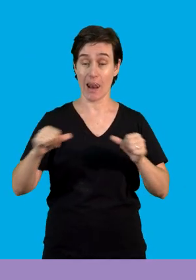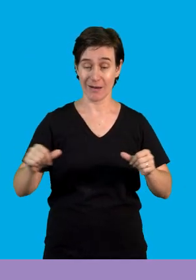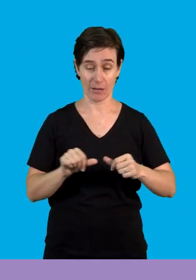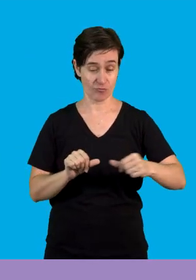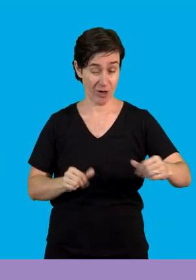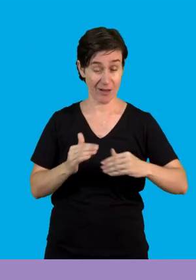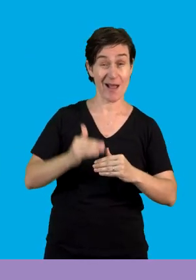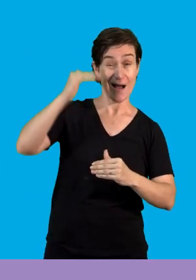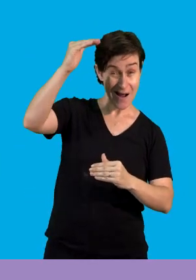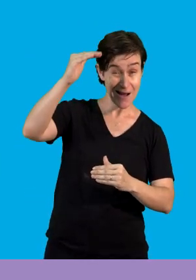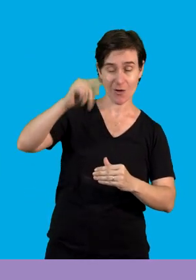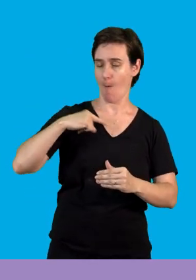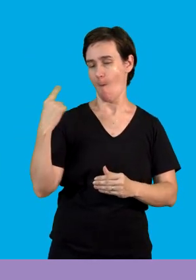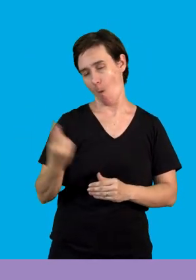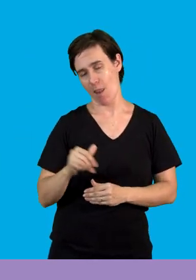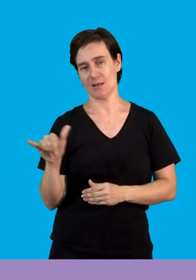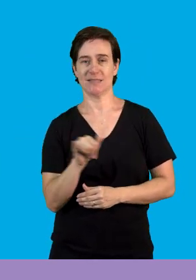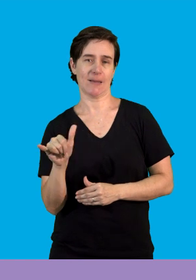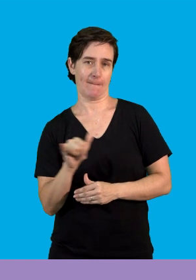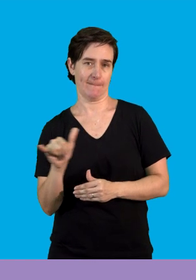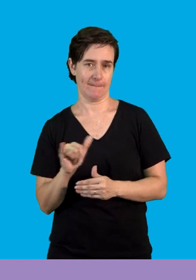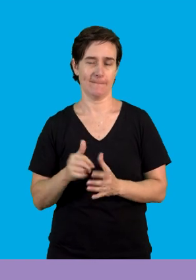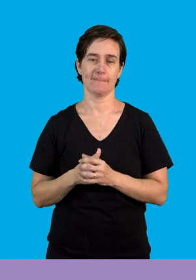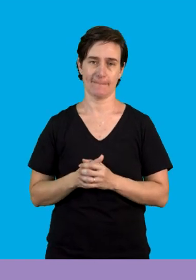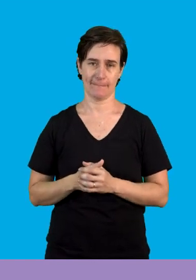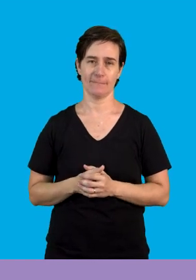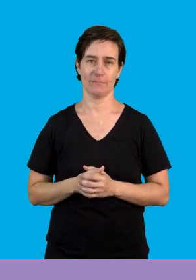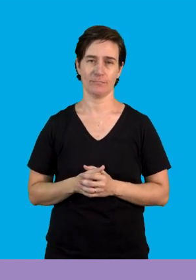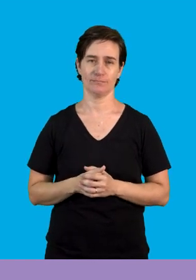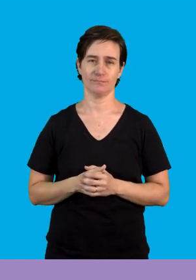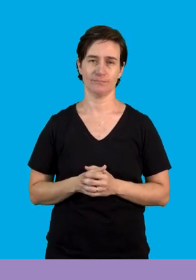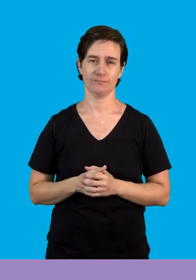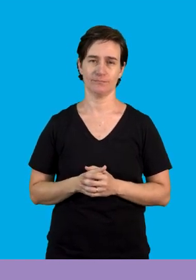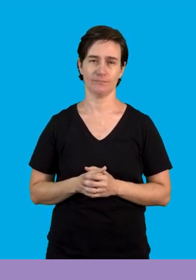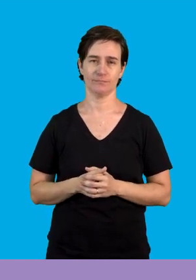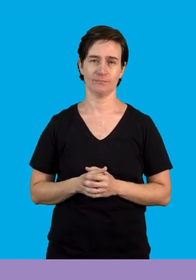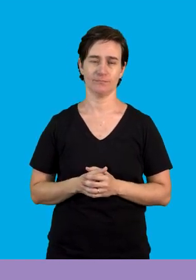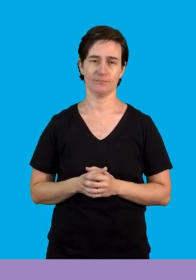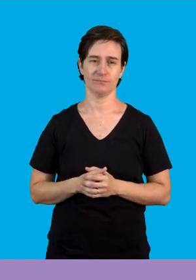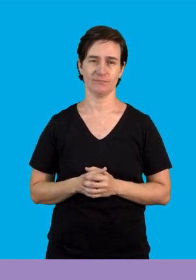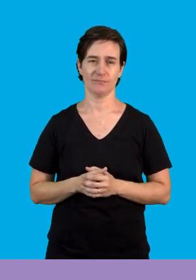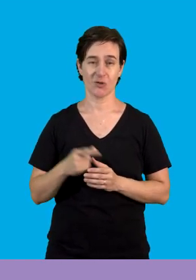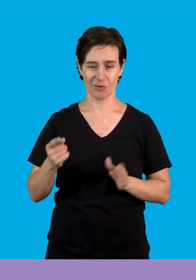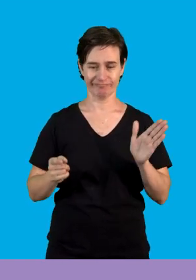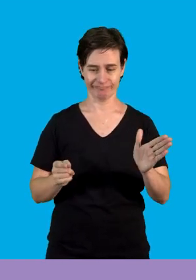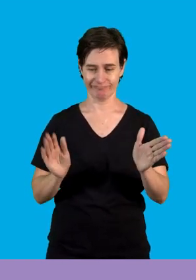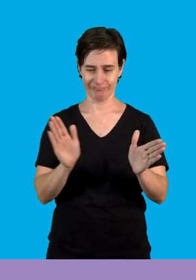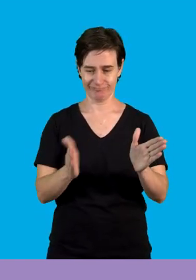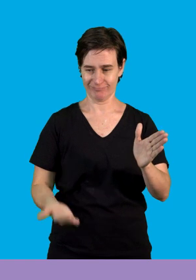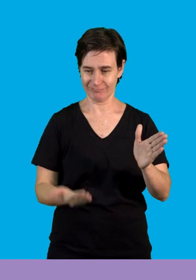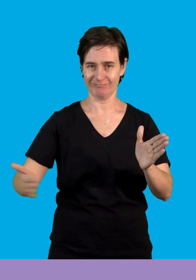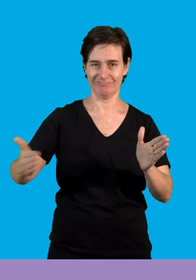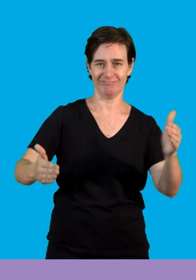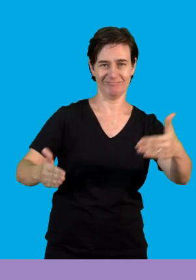breadth, and the height are going to be exactly the same amount, since as well all the faces of this